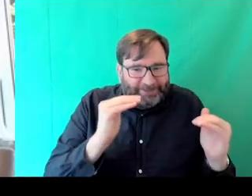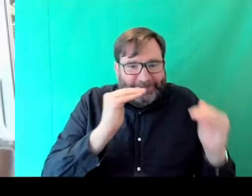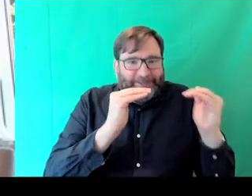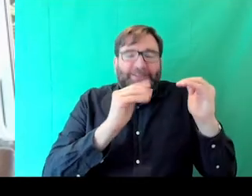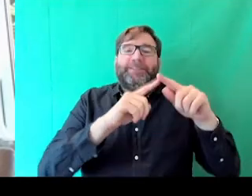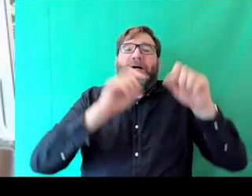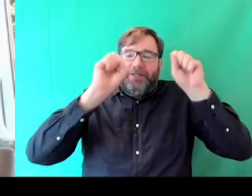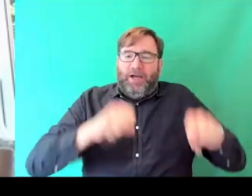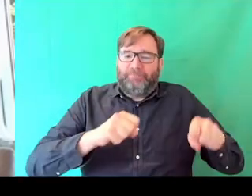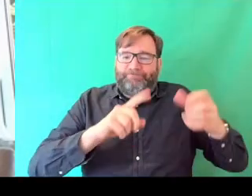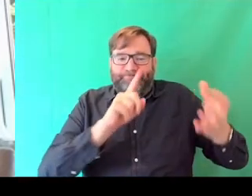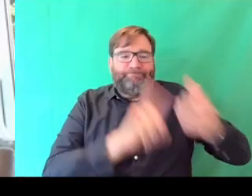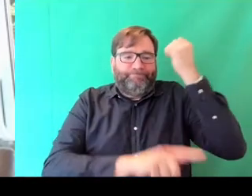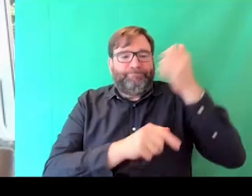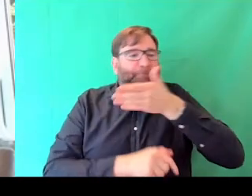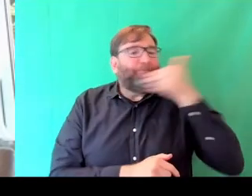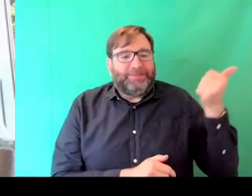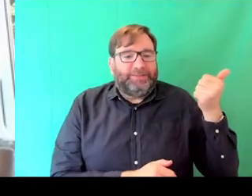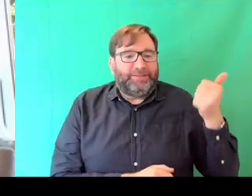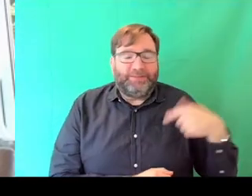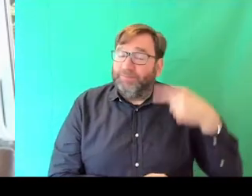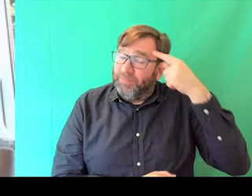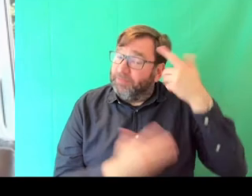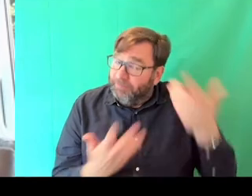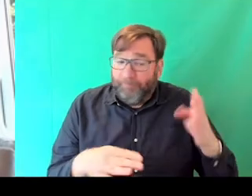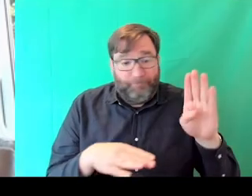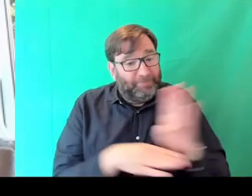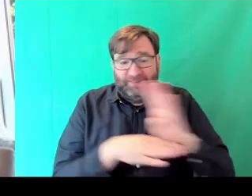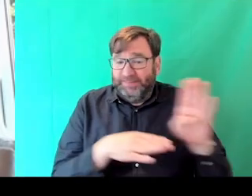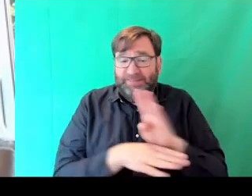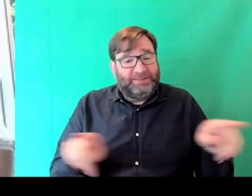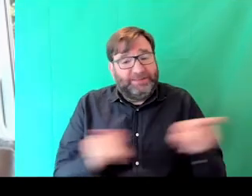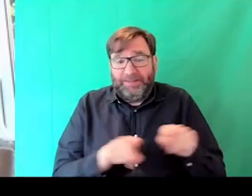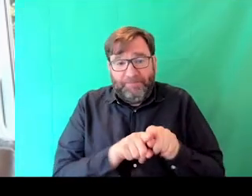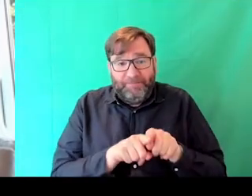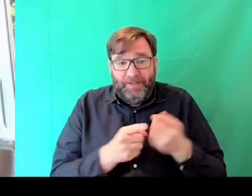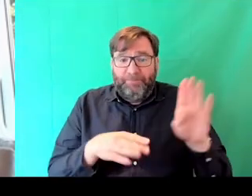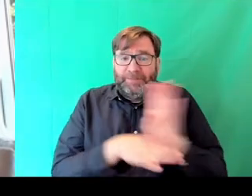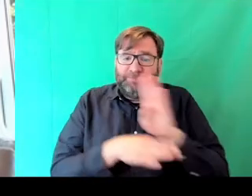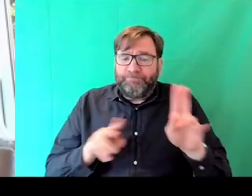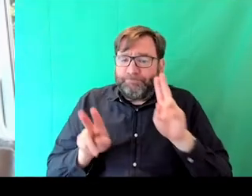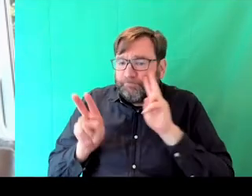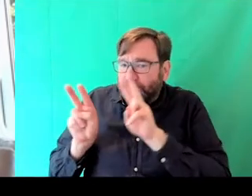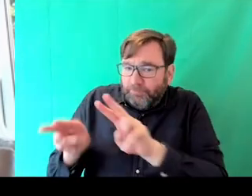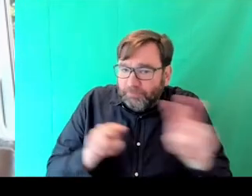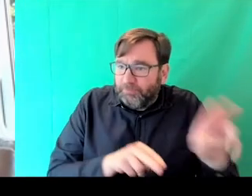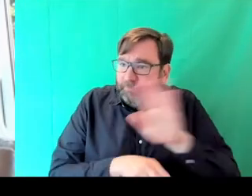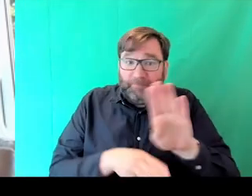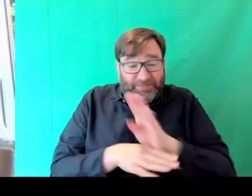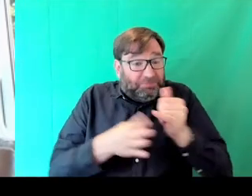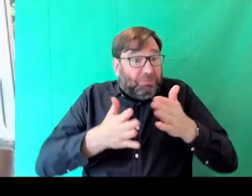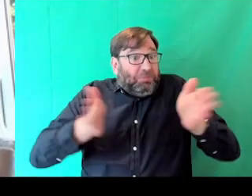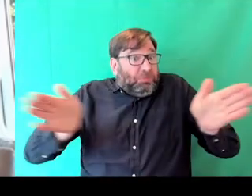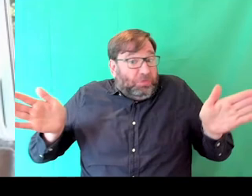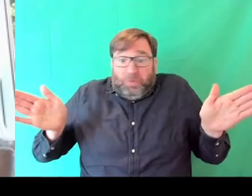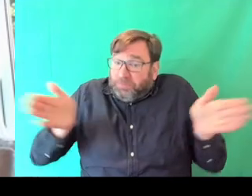on the real big wins, but just look at the small things that you can change. Because if you do that across your business, they soon